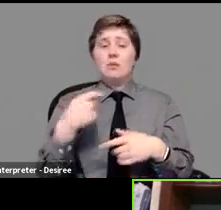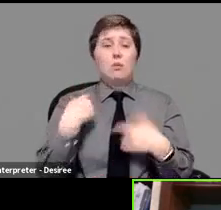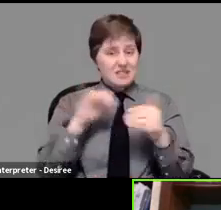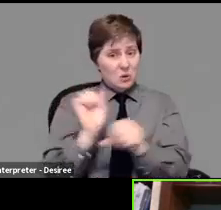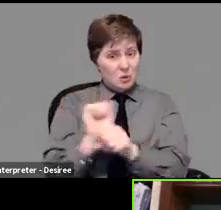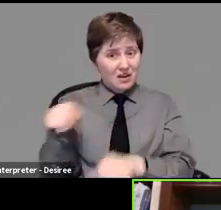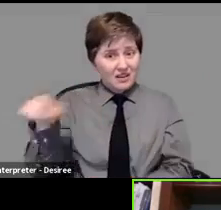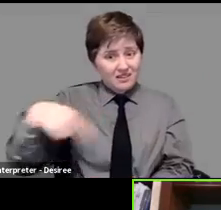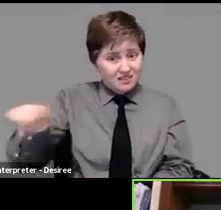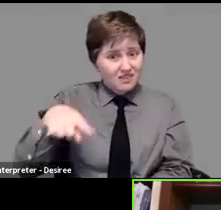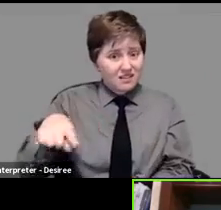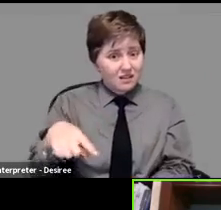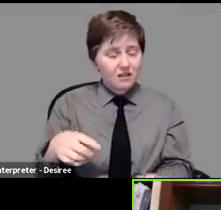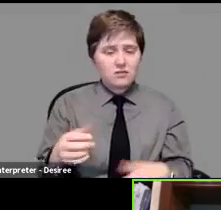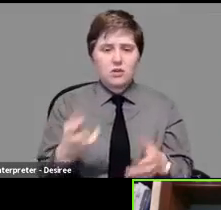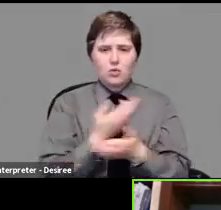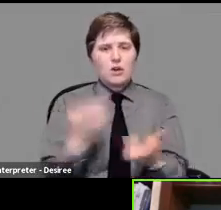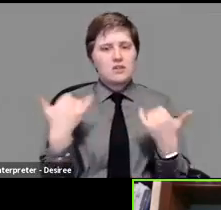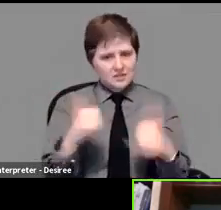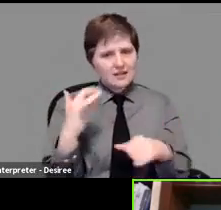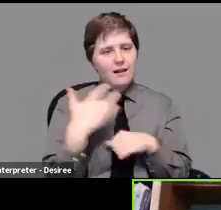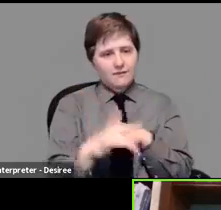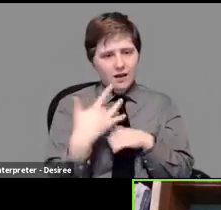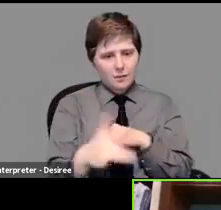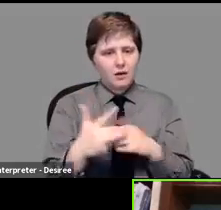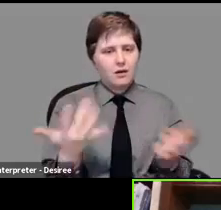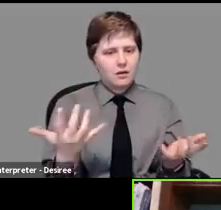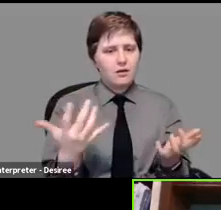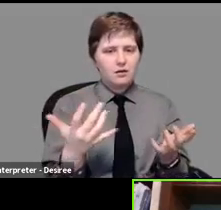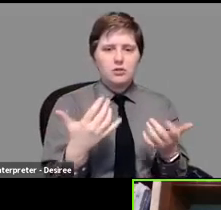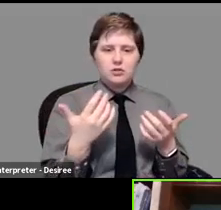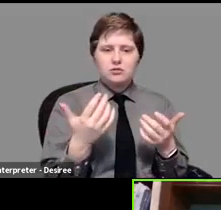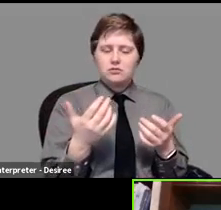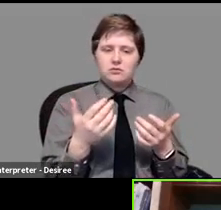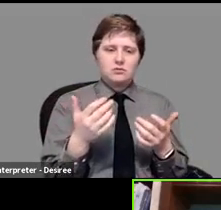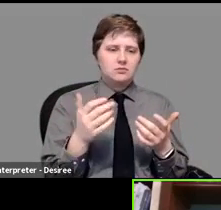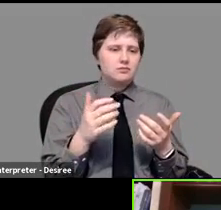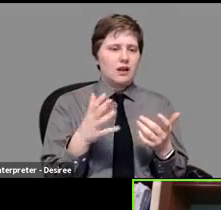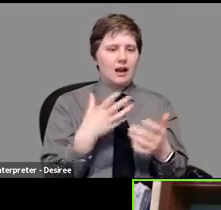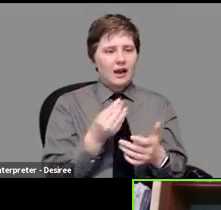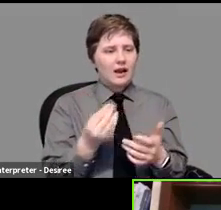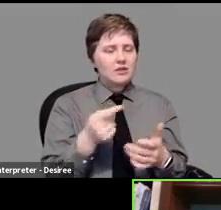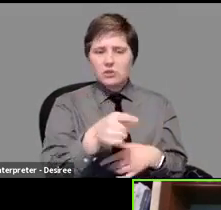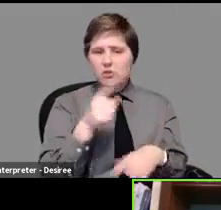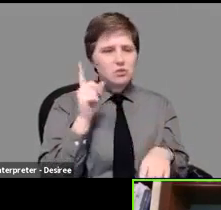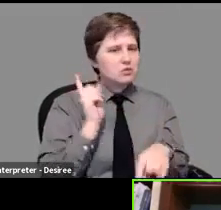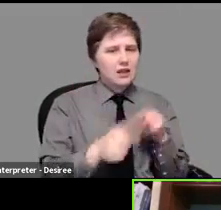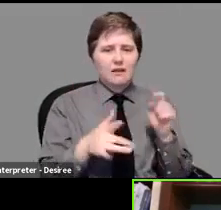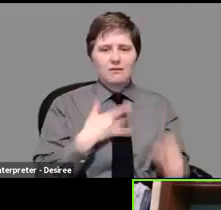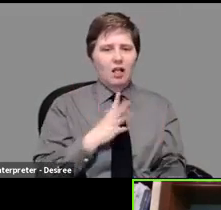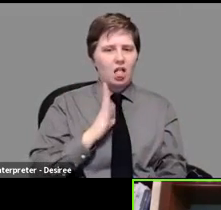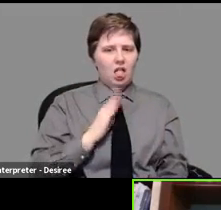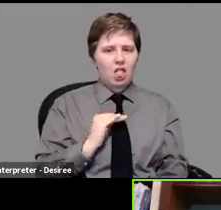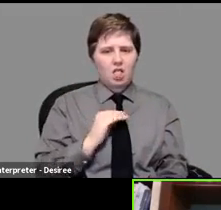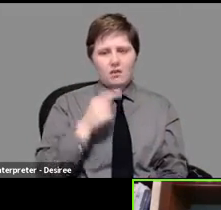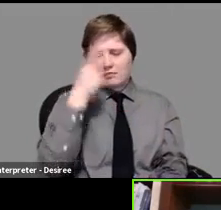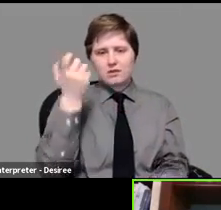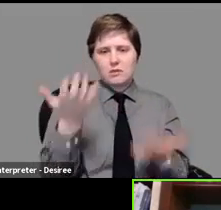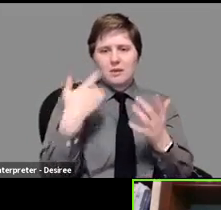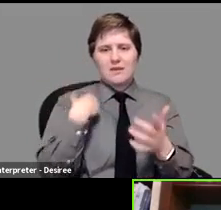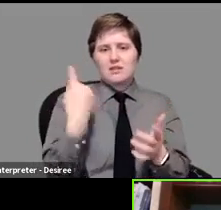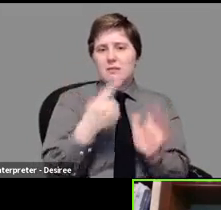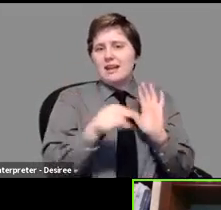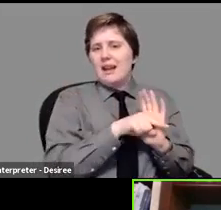those resources are still out there. To Andrew's point, I think you can't get discouraged because you may have something